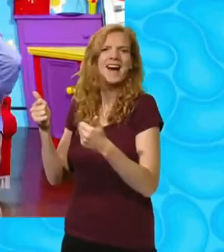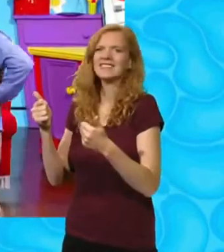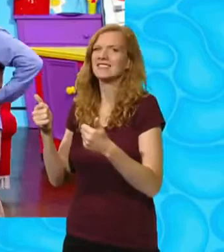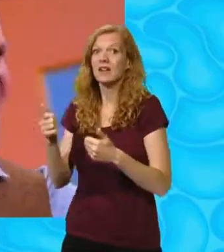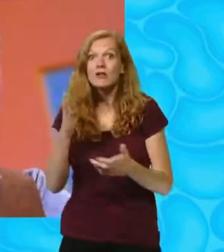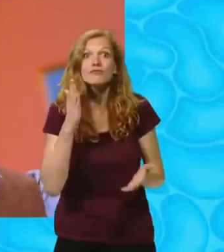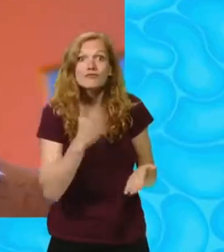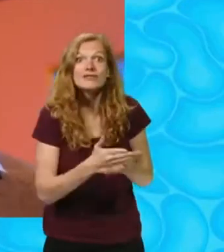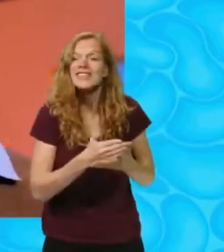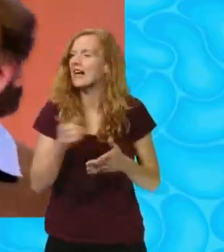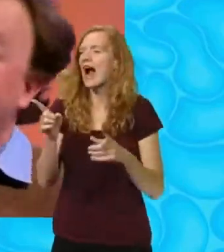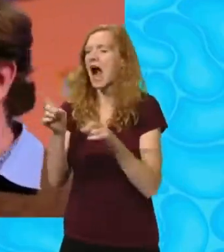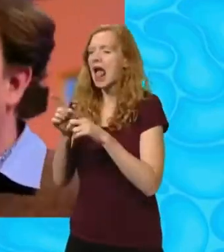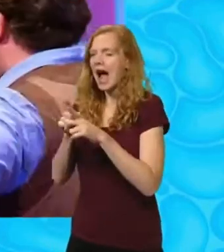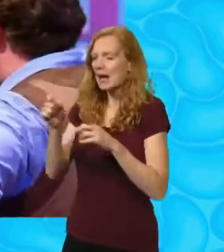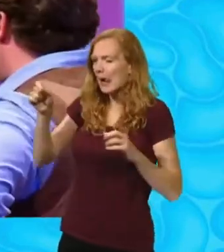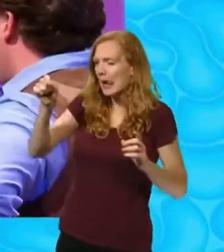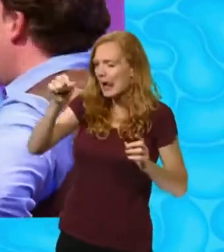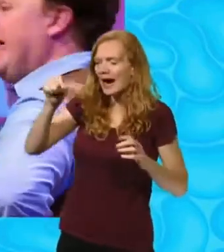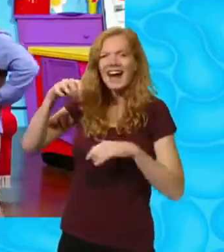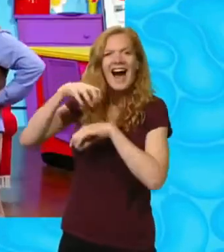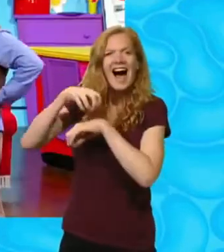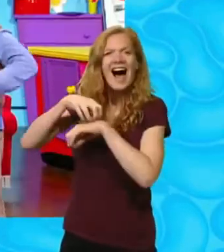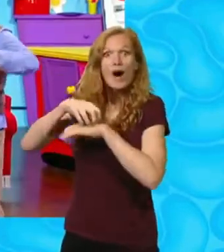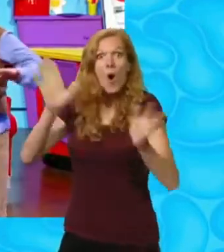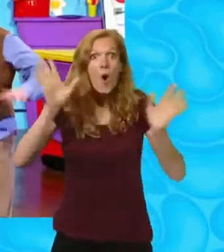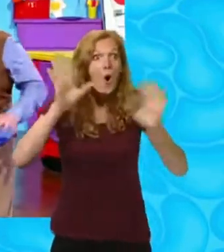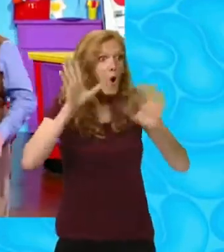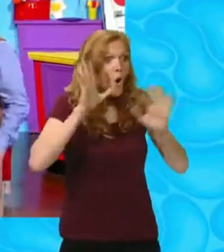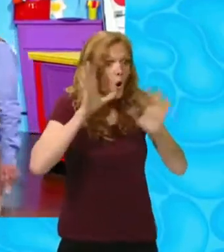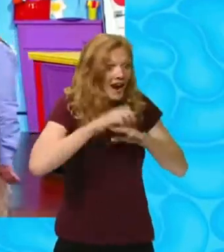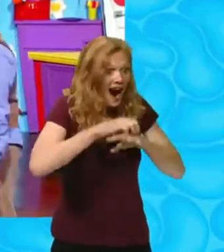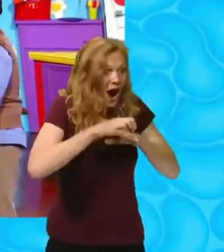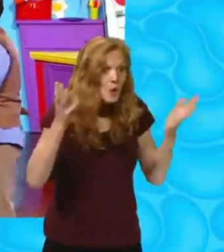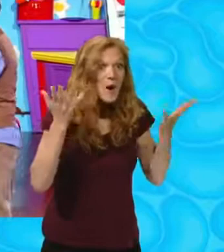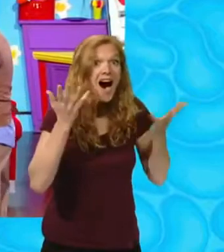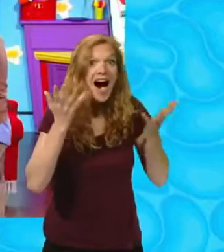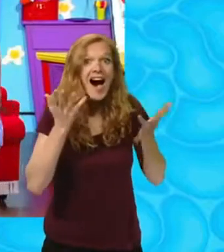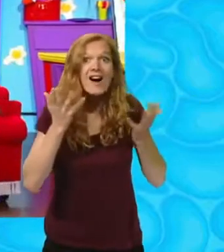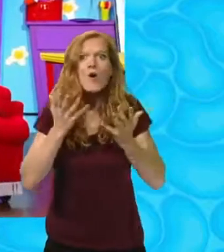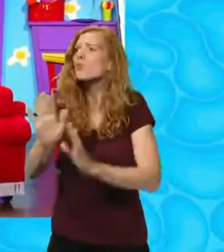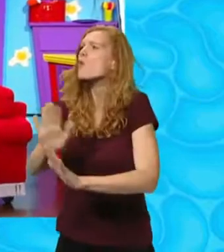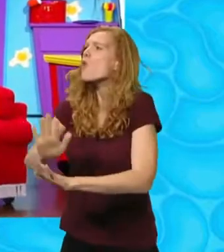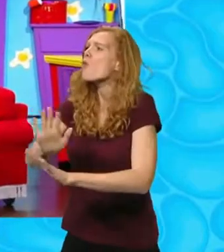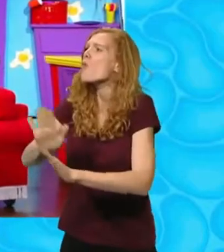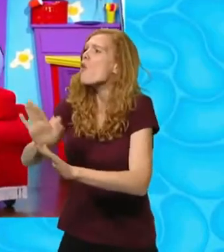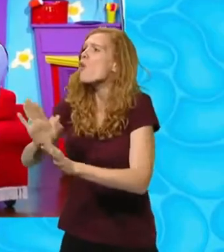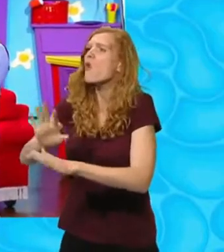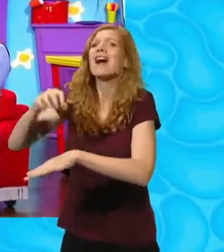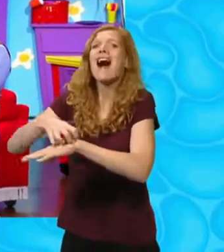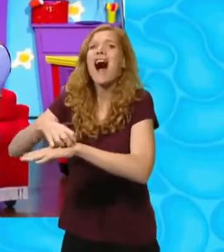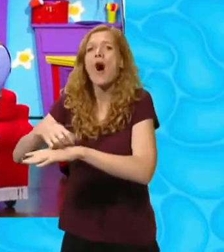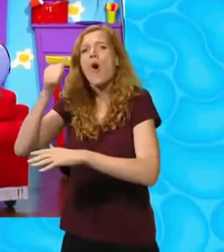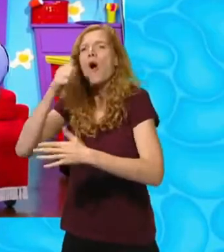really? Yeah, it was a piece of cake. Oh, where? No, no, no, no, no, no, no. We know you like cake, but no, I mean, a piece